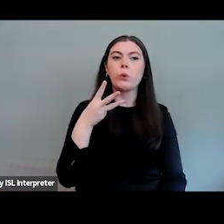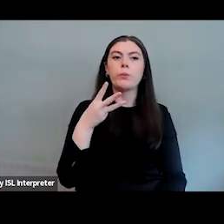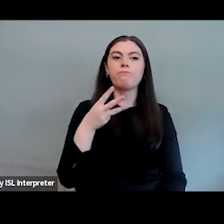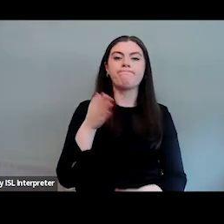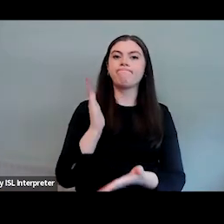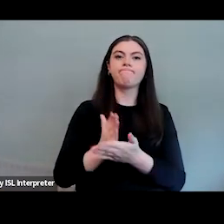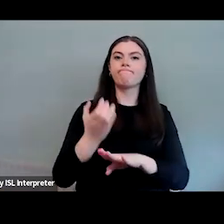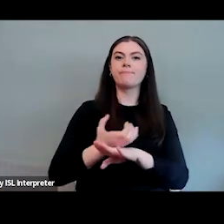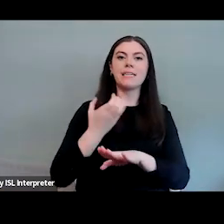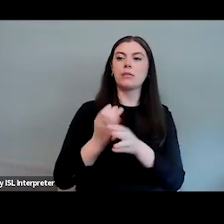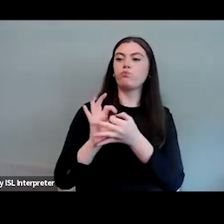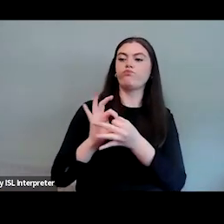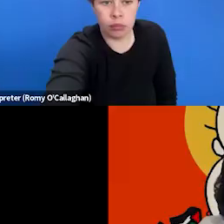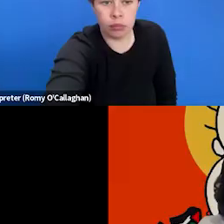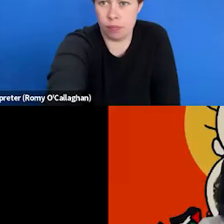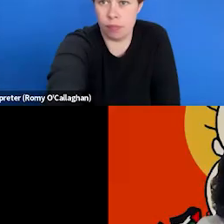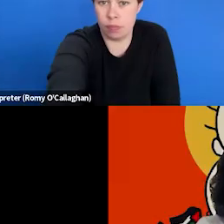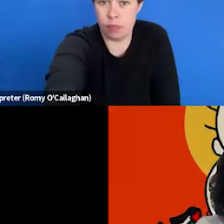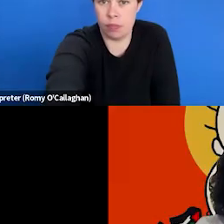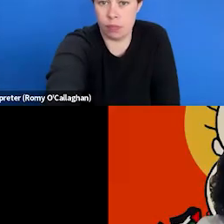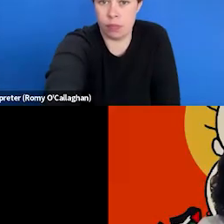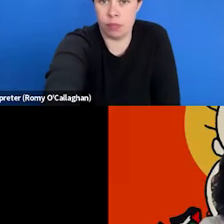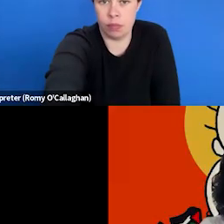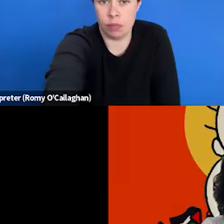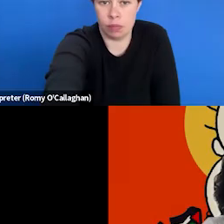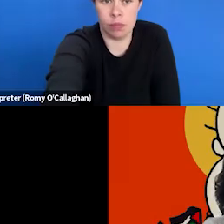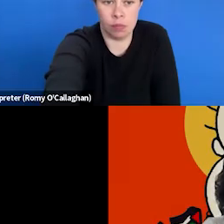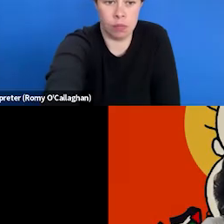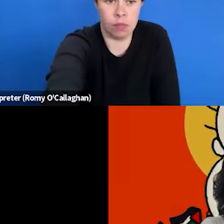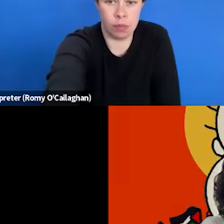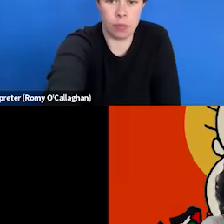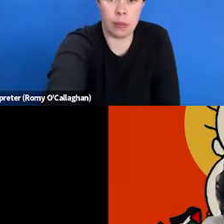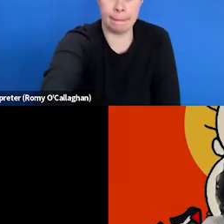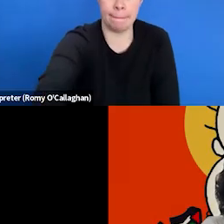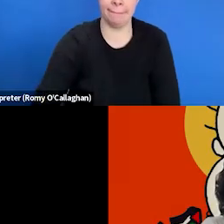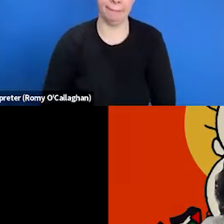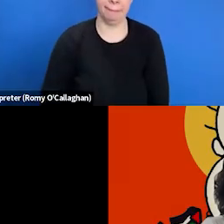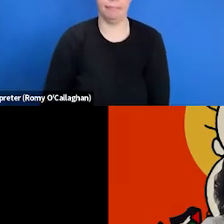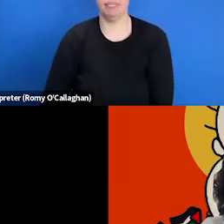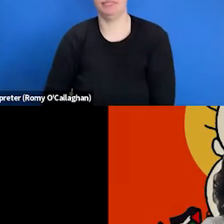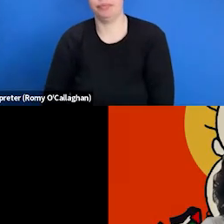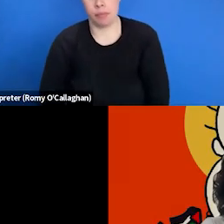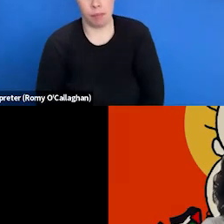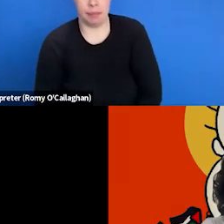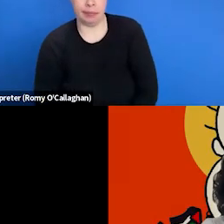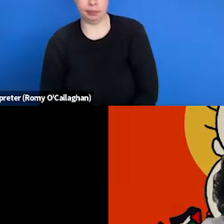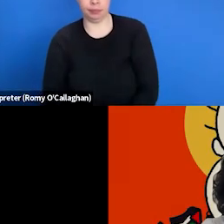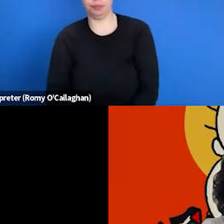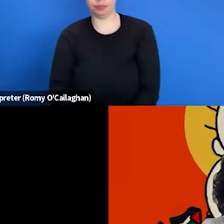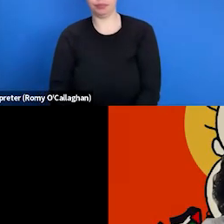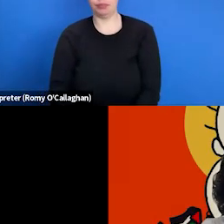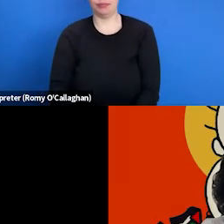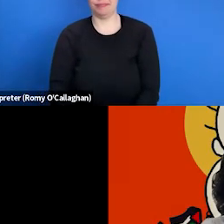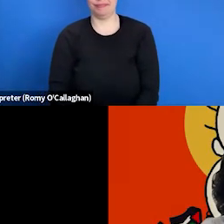do collaboration with Israeli complicit institutions. And I just want to bring you a small victory. This is something